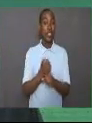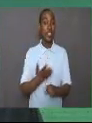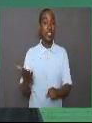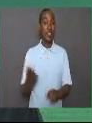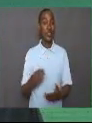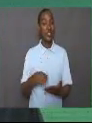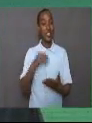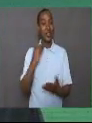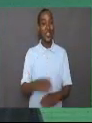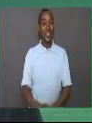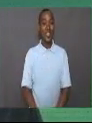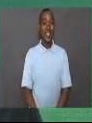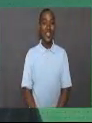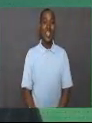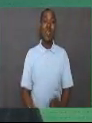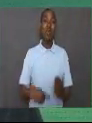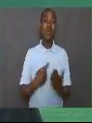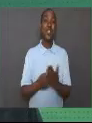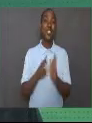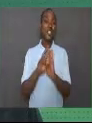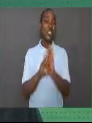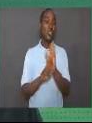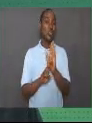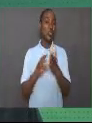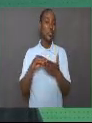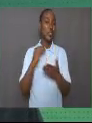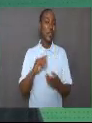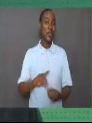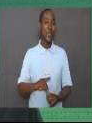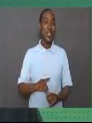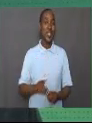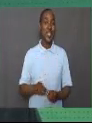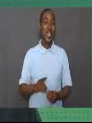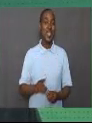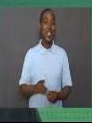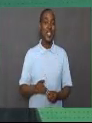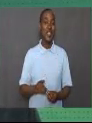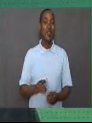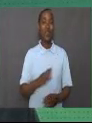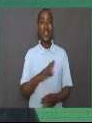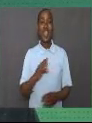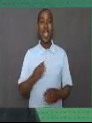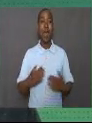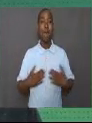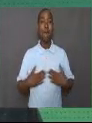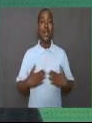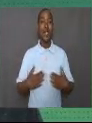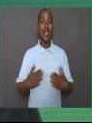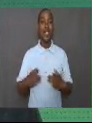this unit, we have studied the digestive and breathing